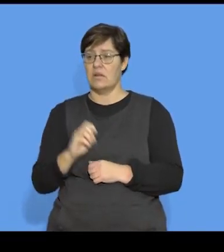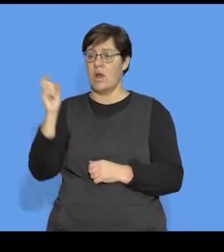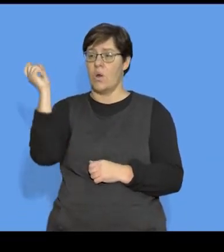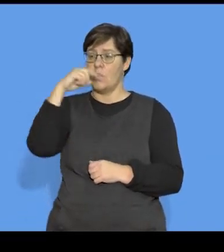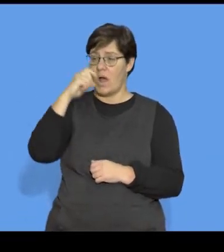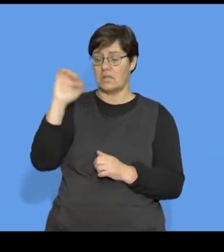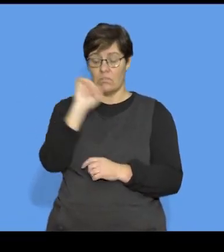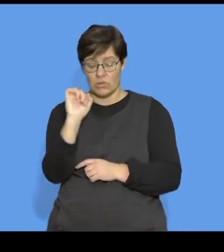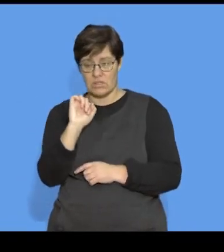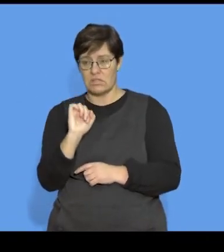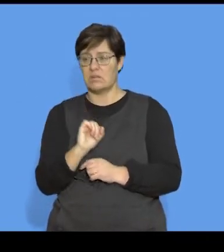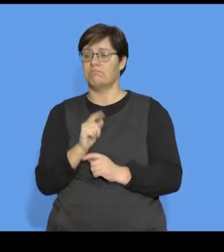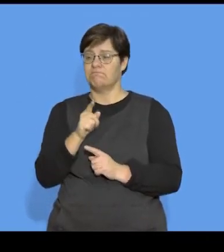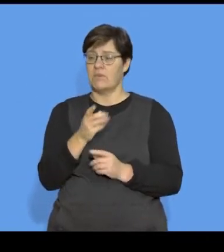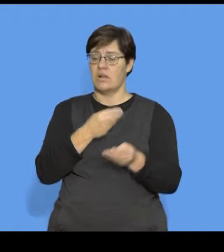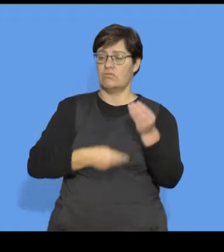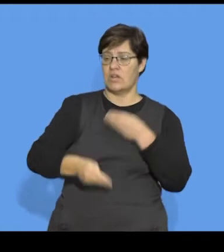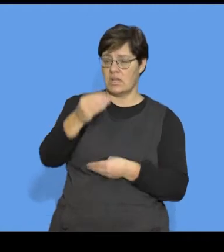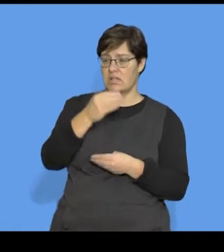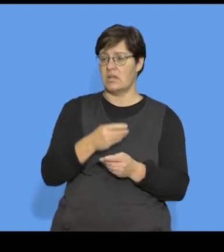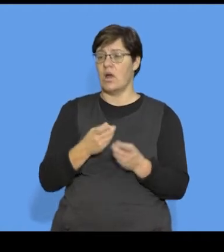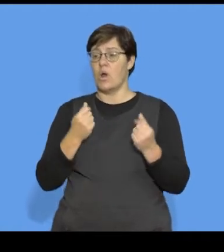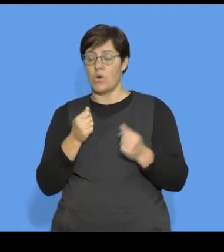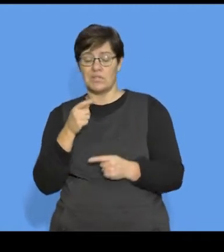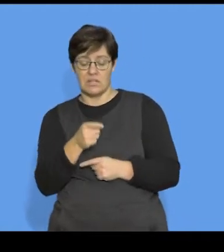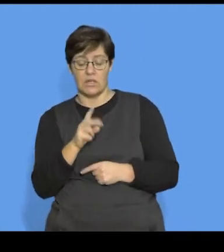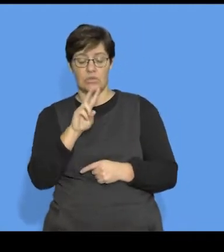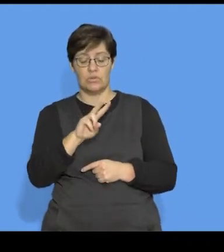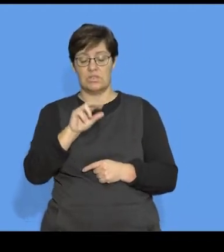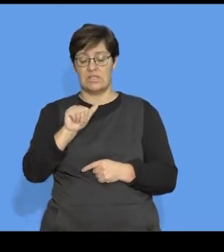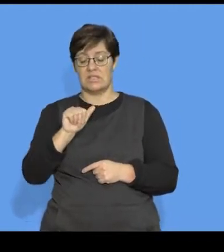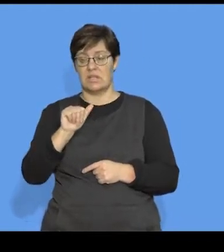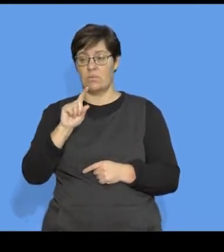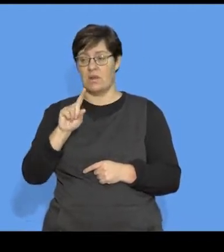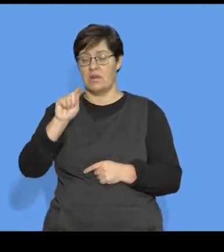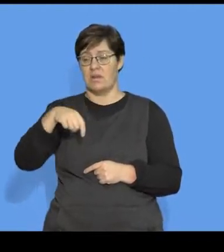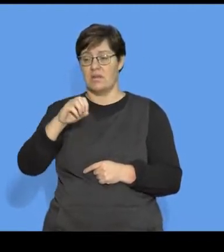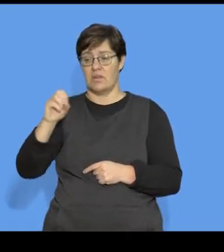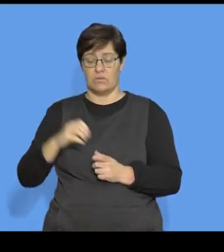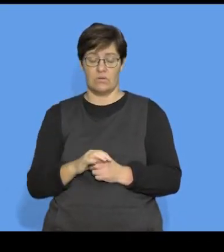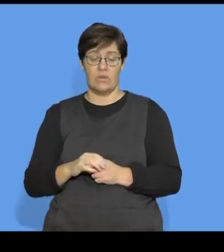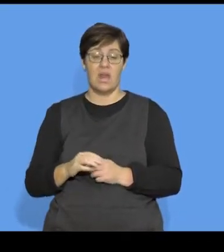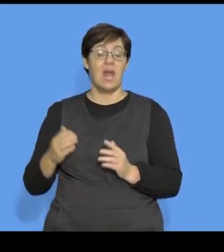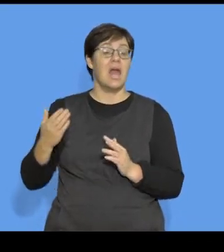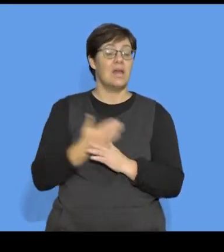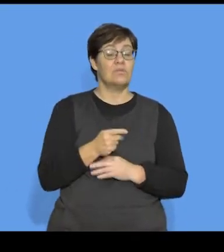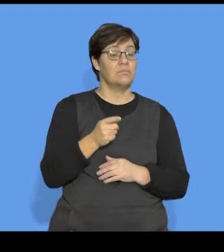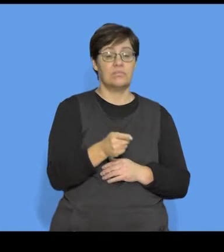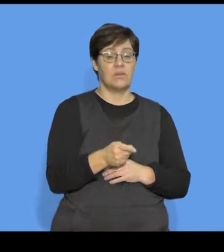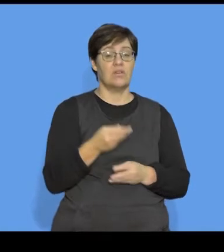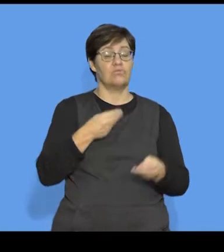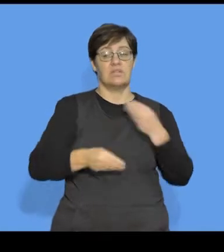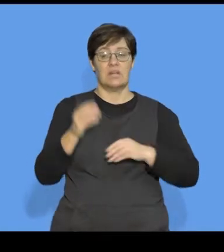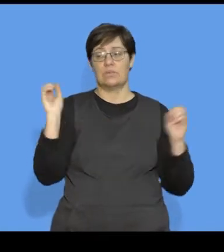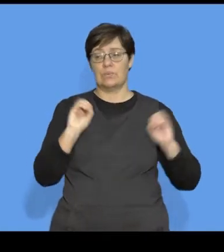was 13,500, and the cost of the new vehicle bought was 261,000. No entry has been made for